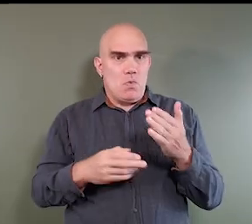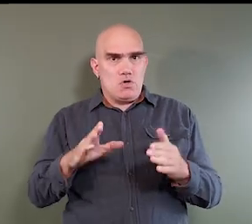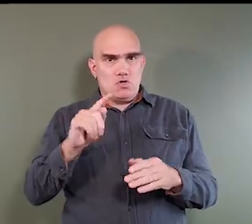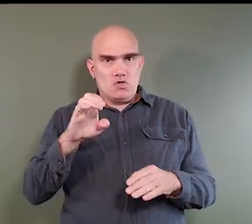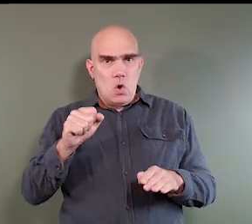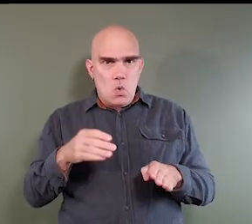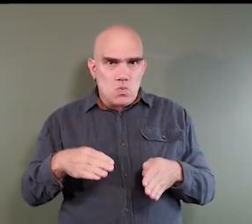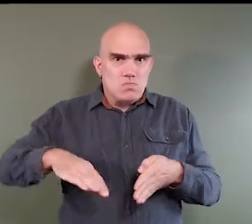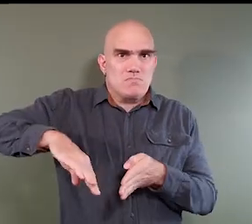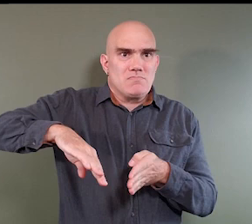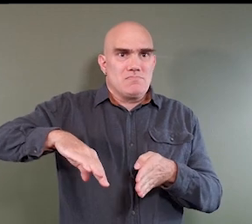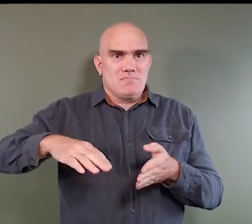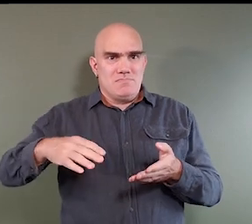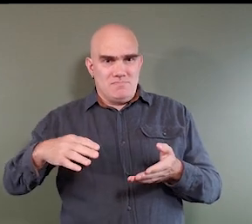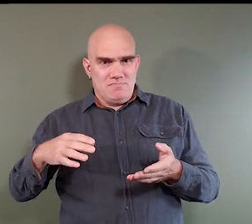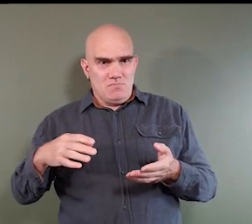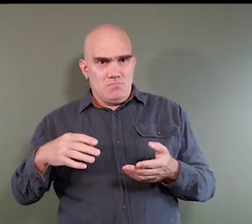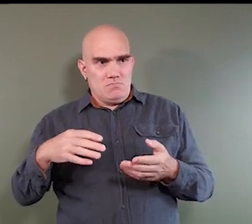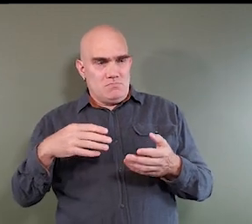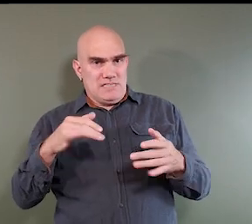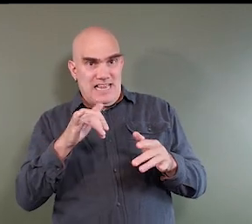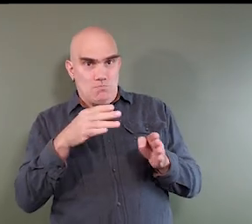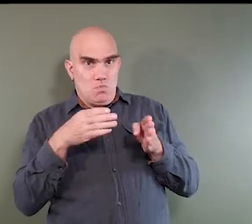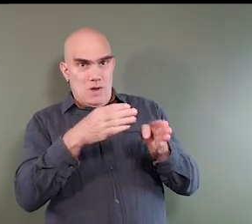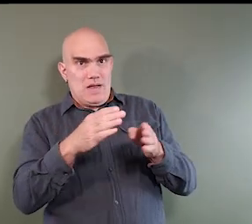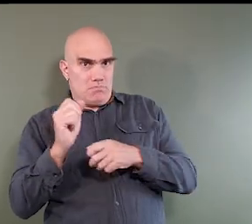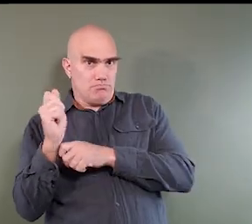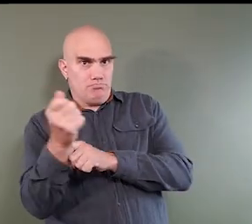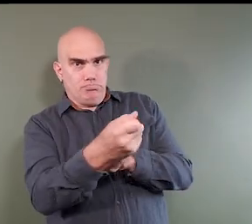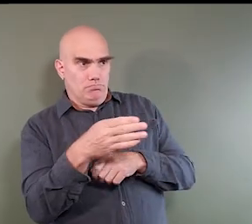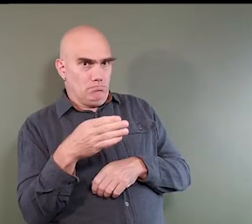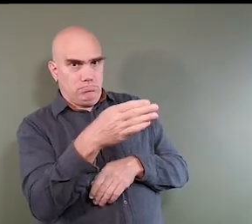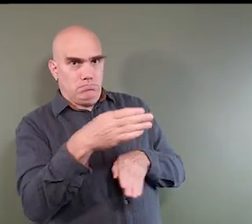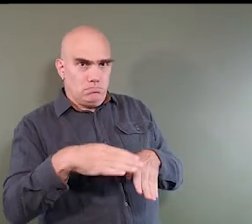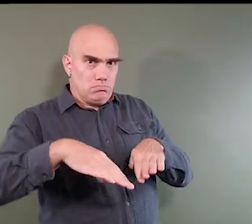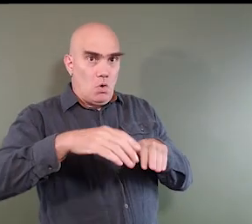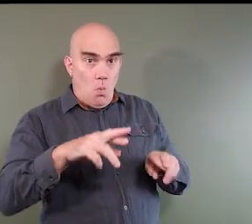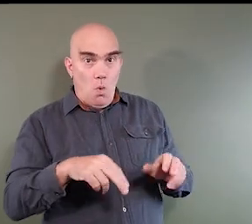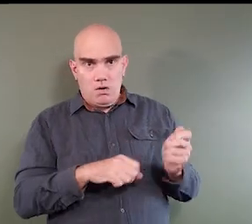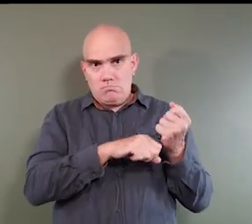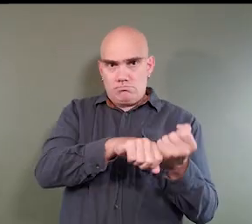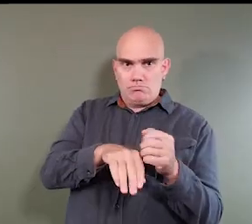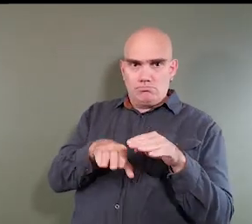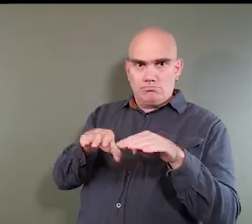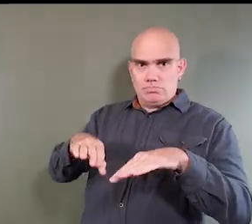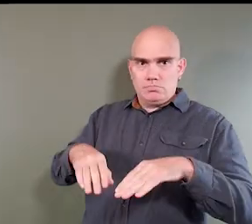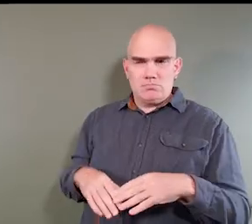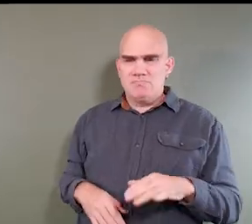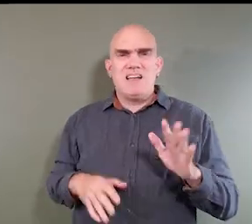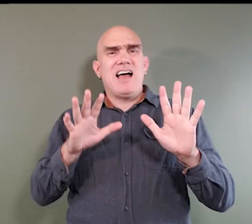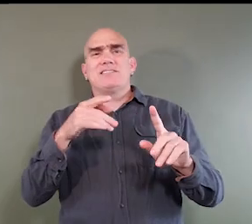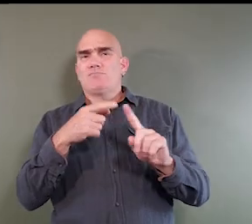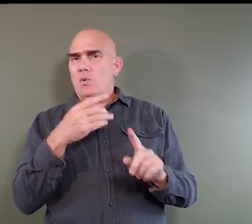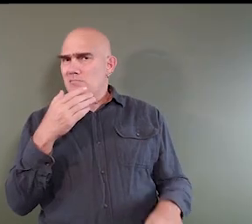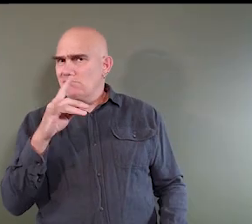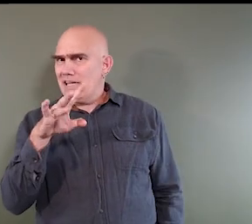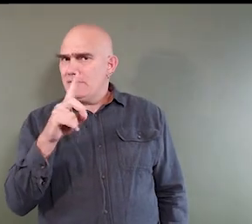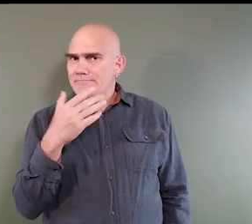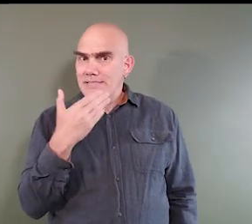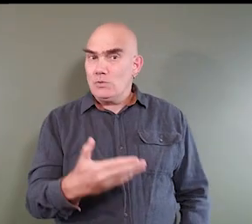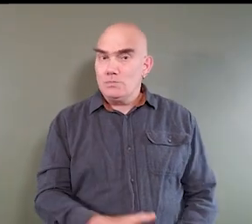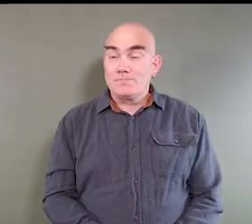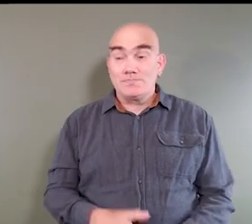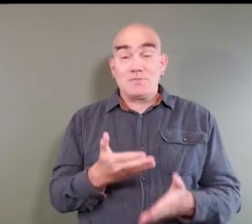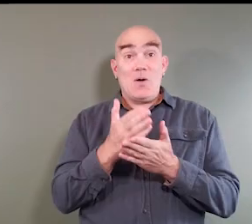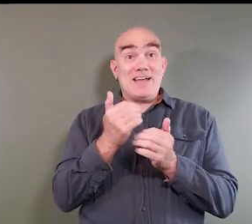gonna twist out towards the direction that she's swinging that bat. That's an excellent point, David. Thank you. Thank you,